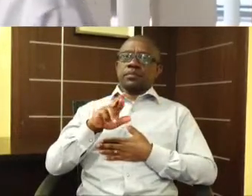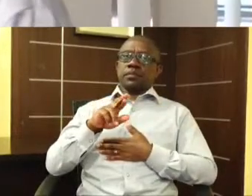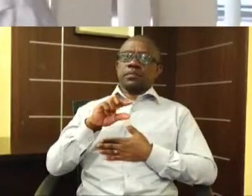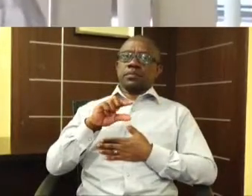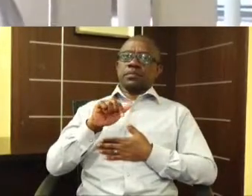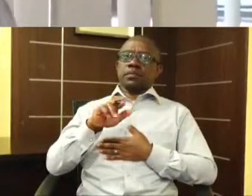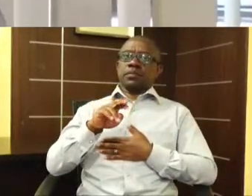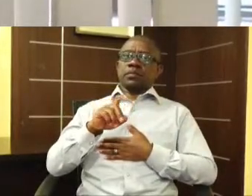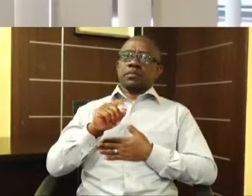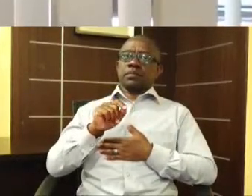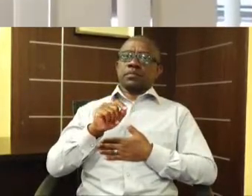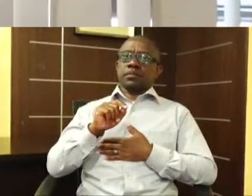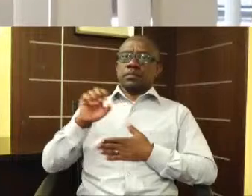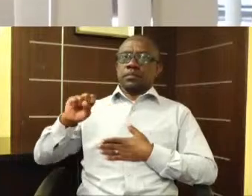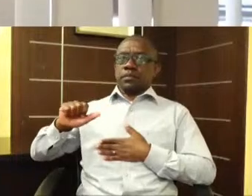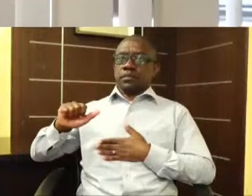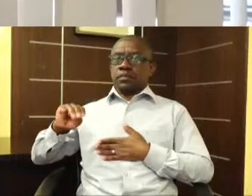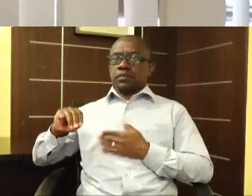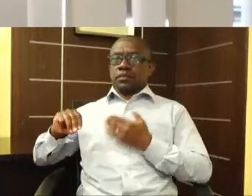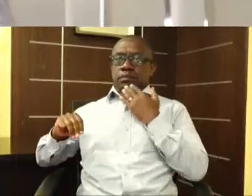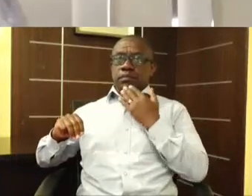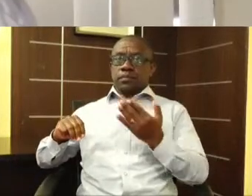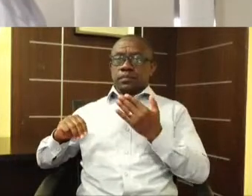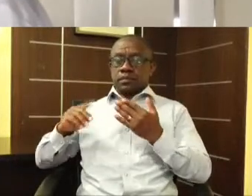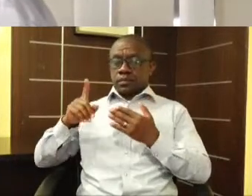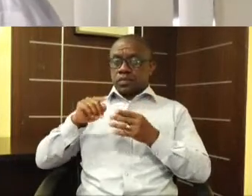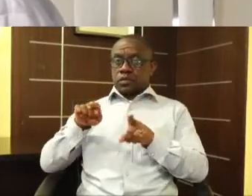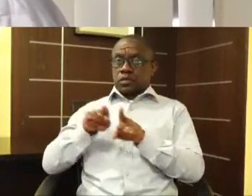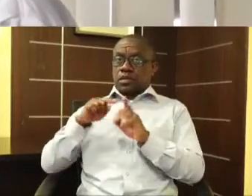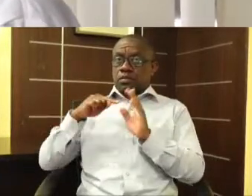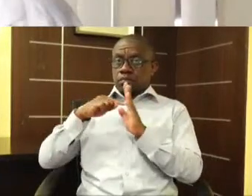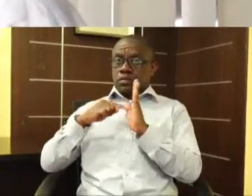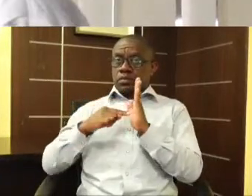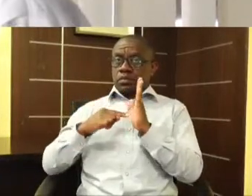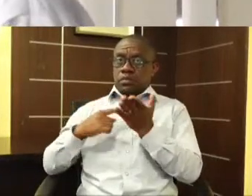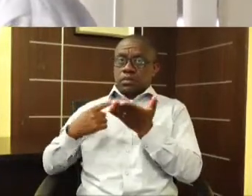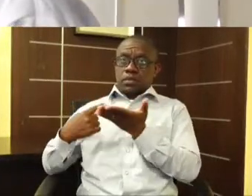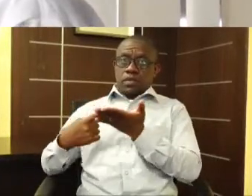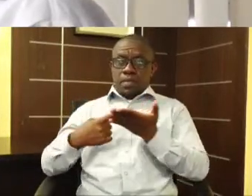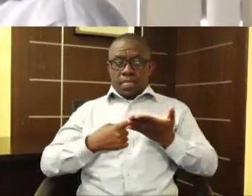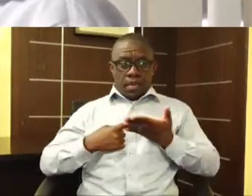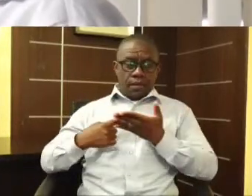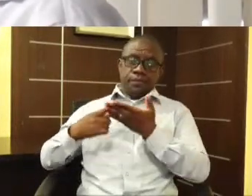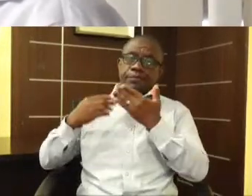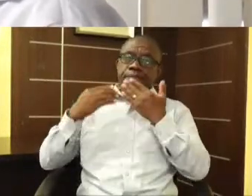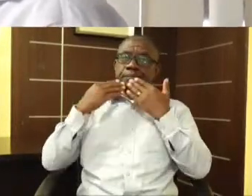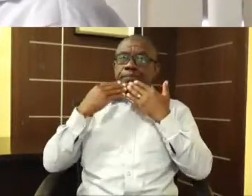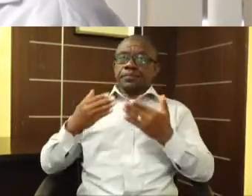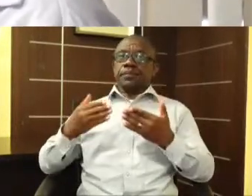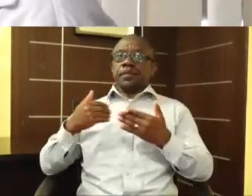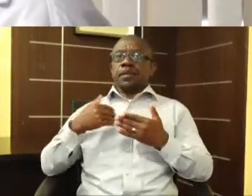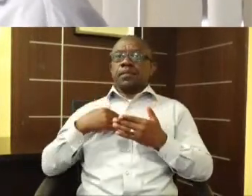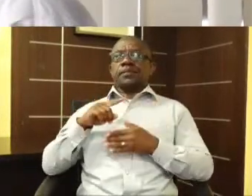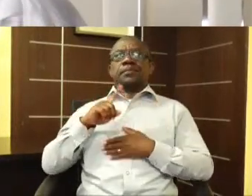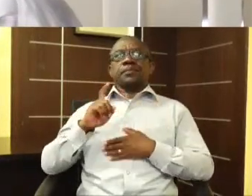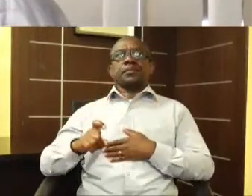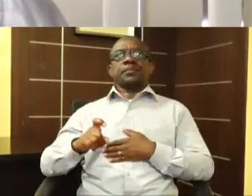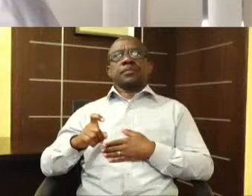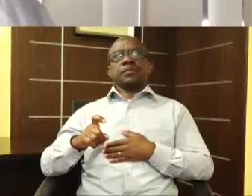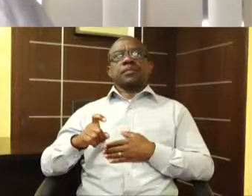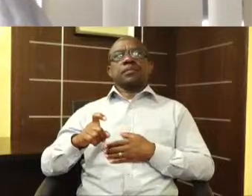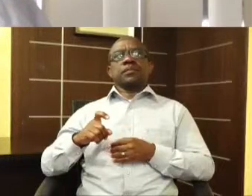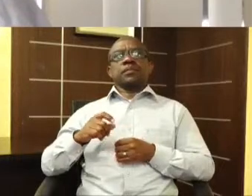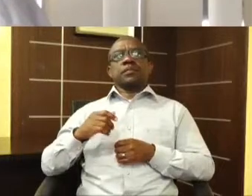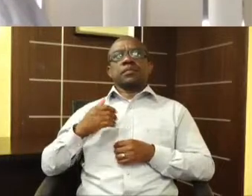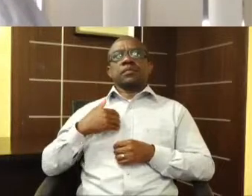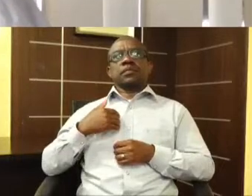Thank you so much, Sam, for that very in-depth discussion. And my question is actually,